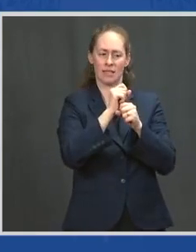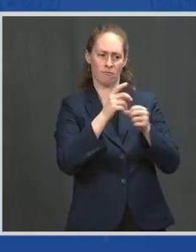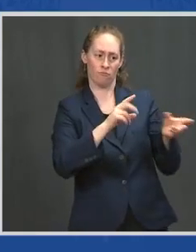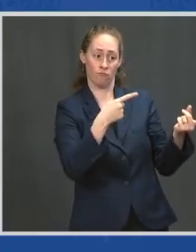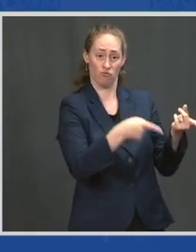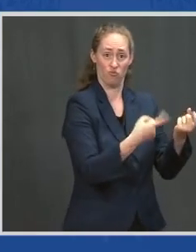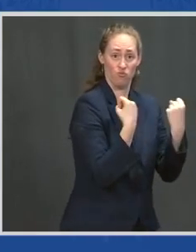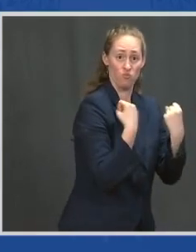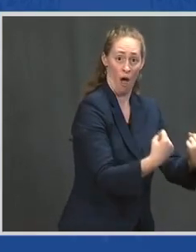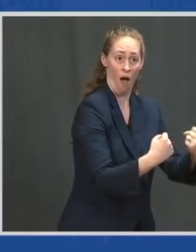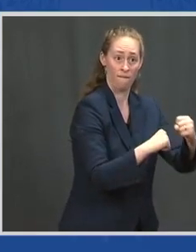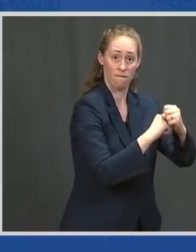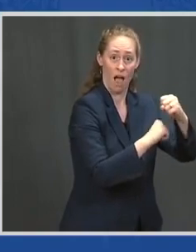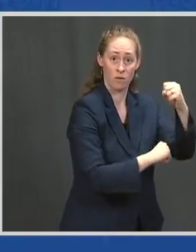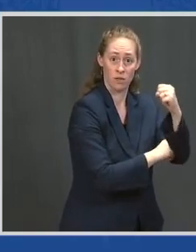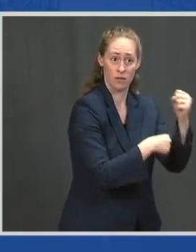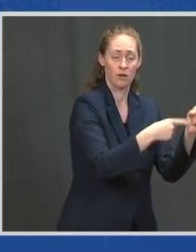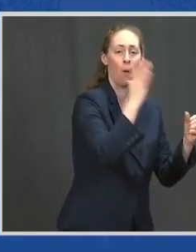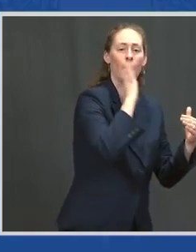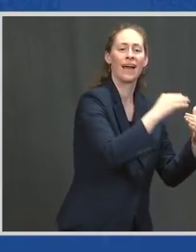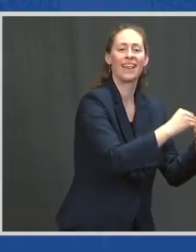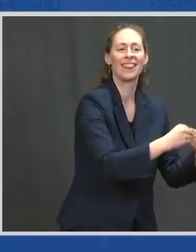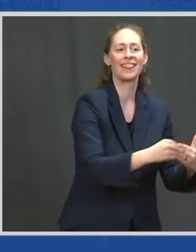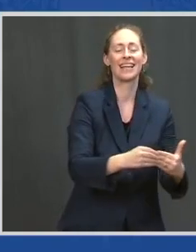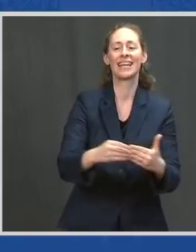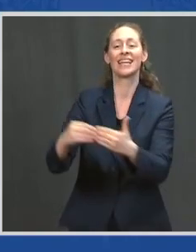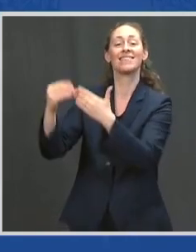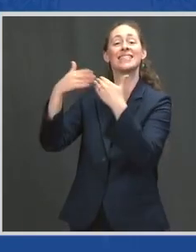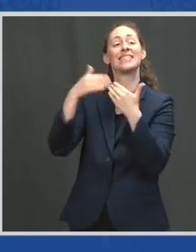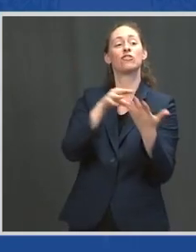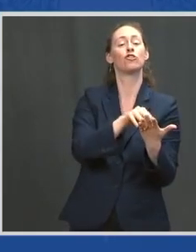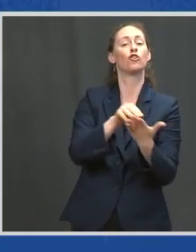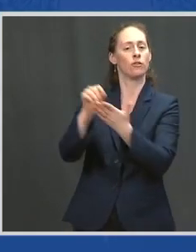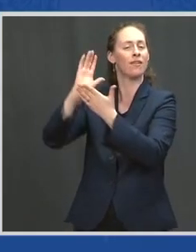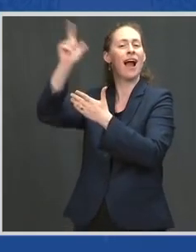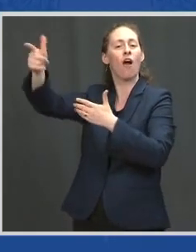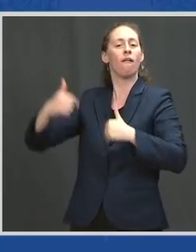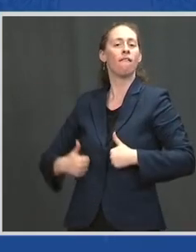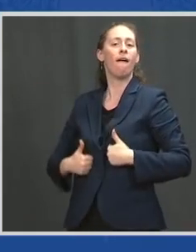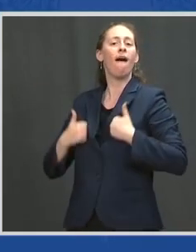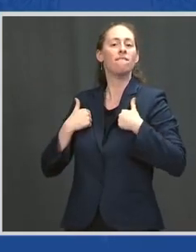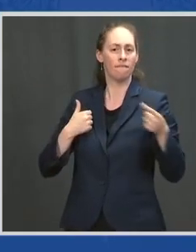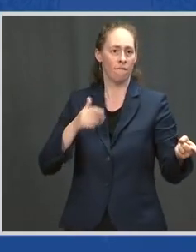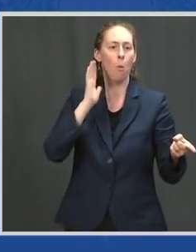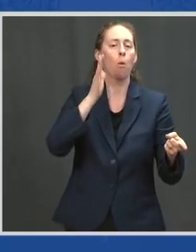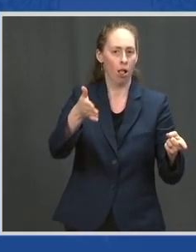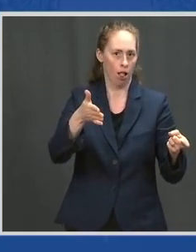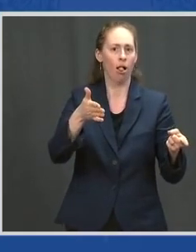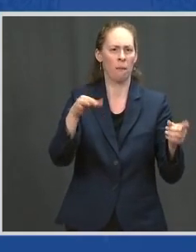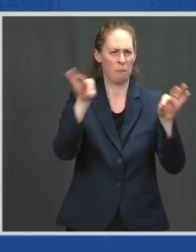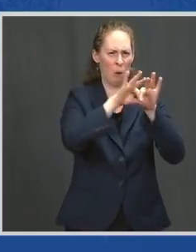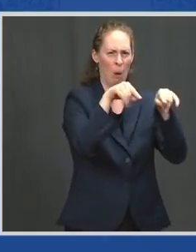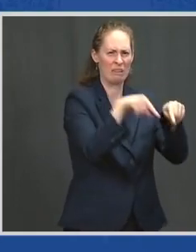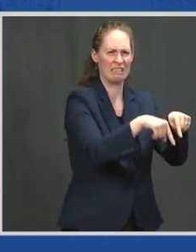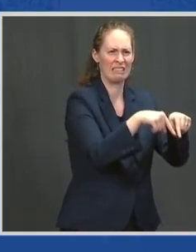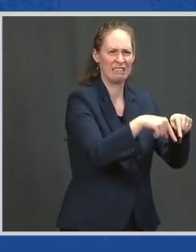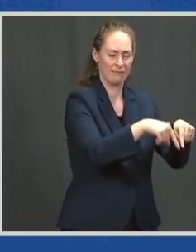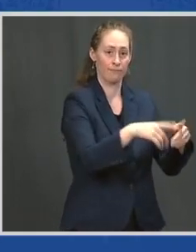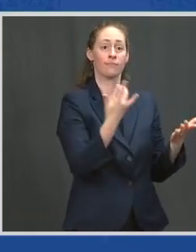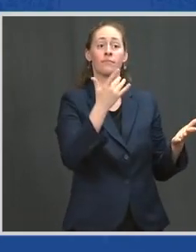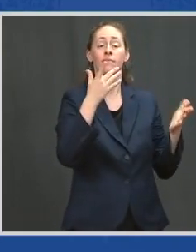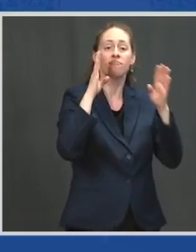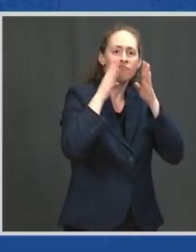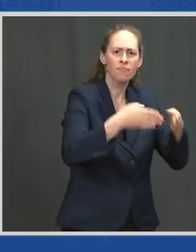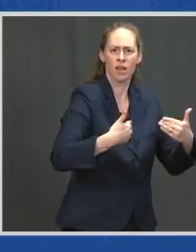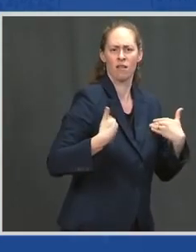that don't have educations, college educations. You know, a lot of kids start kindergarten hearing 1 million fewer words